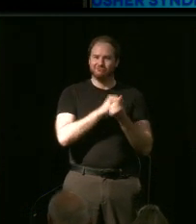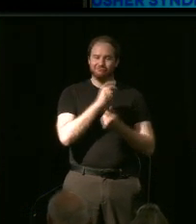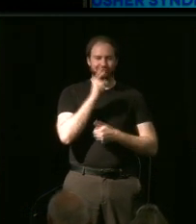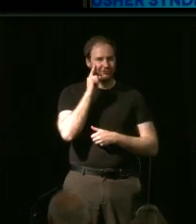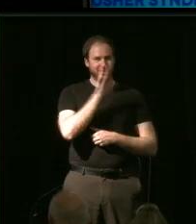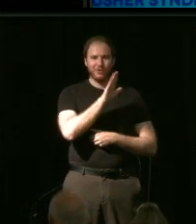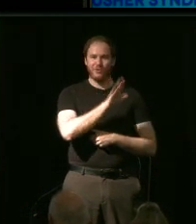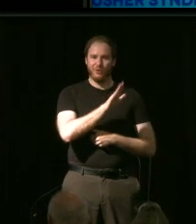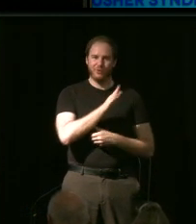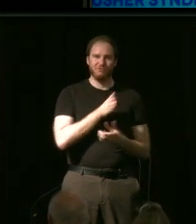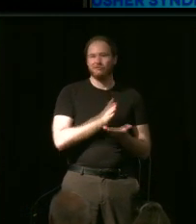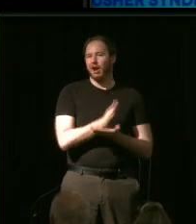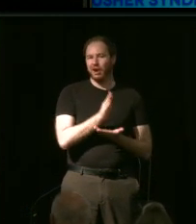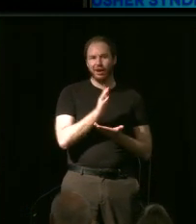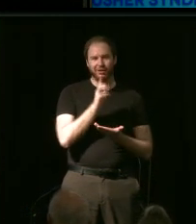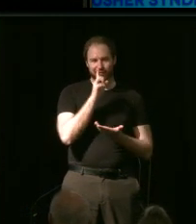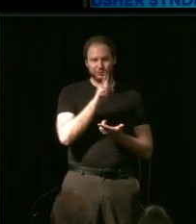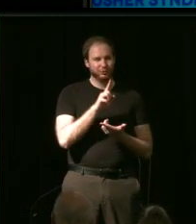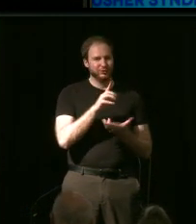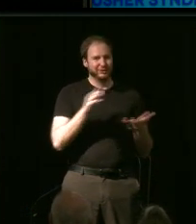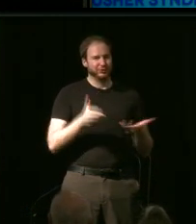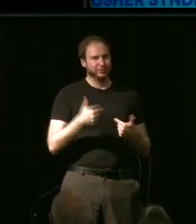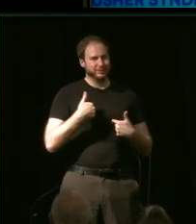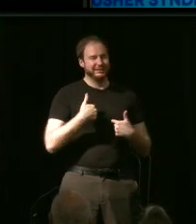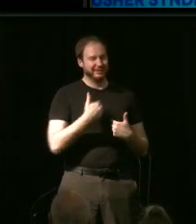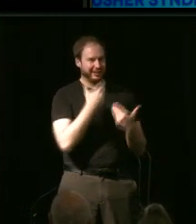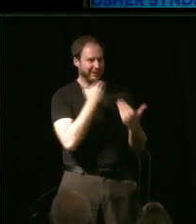and introducing me. So thank you, Dalton.